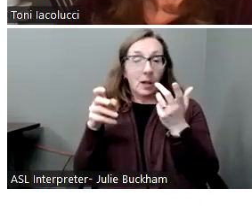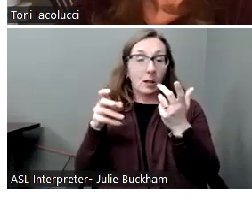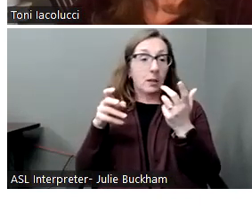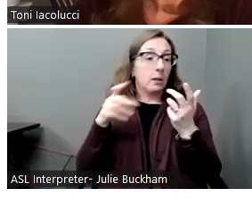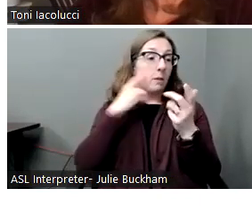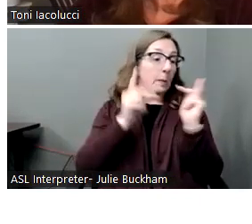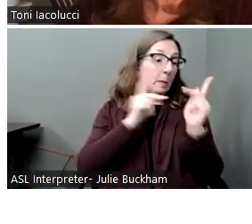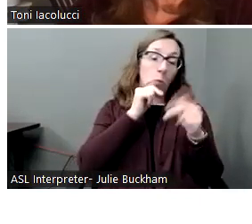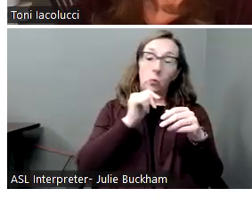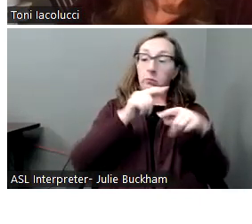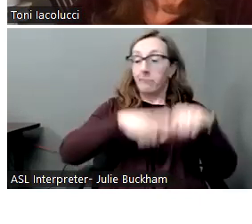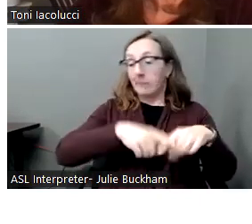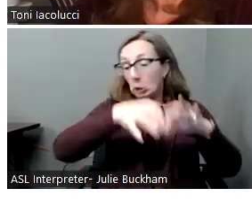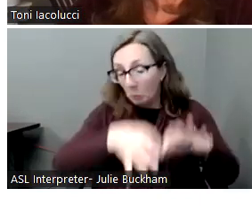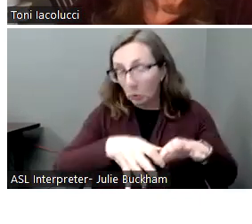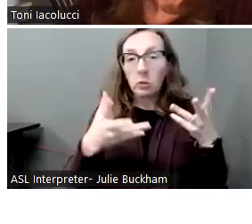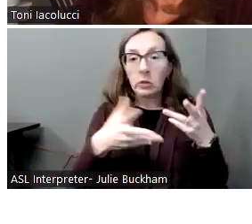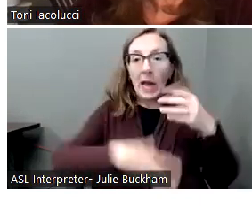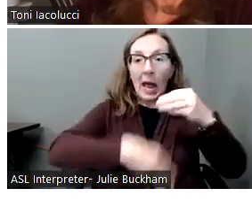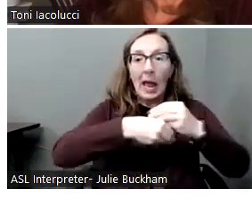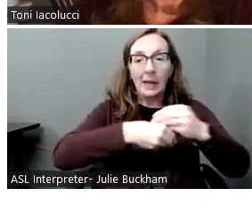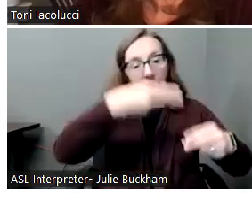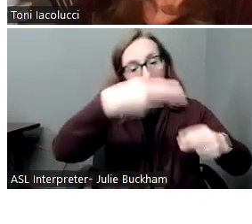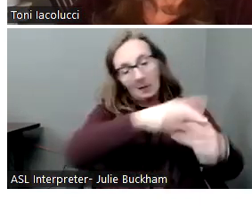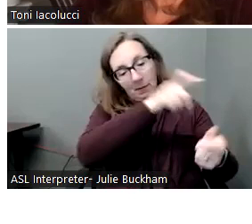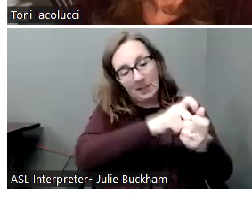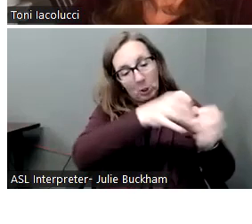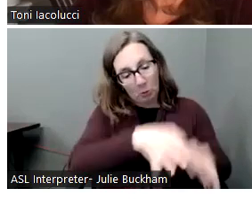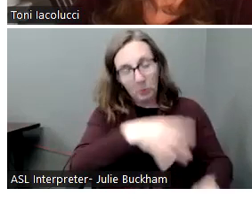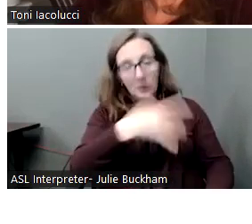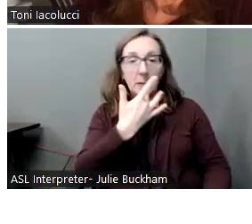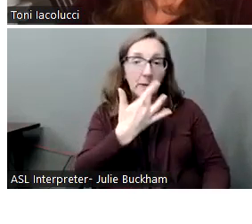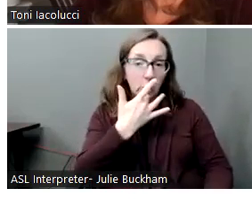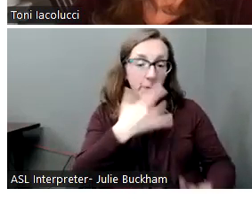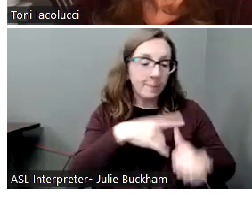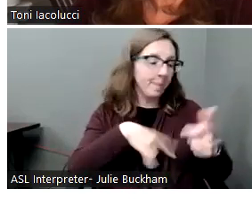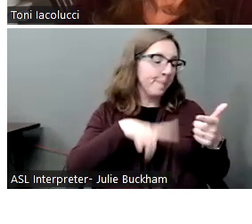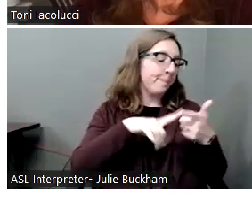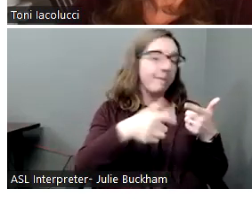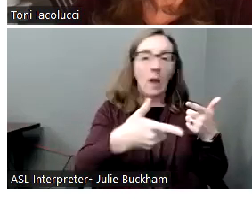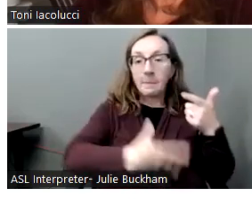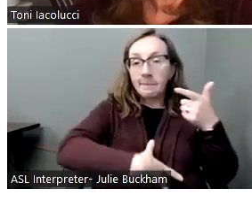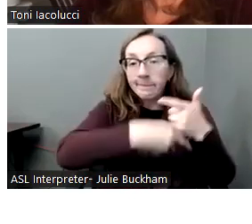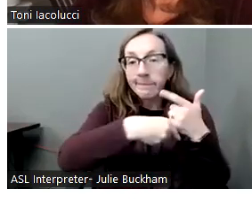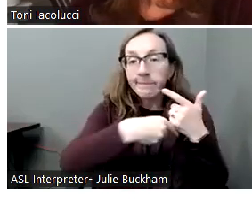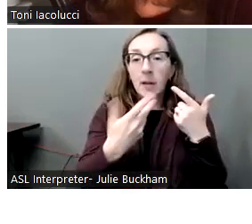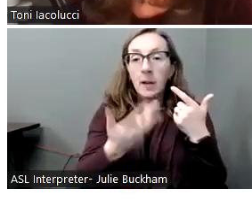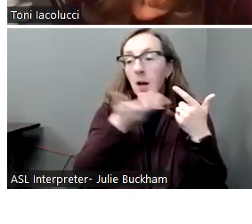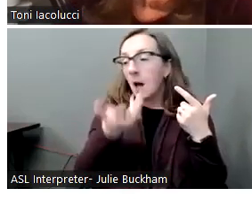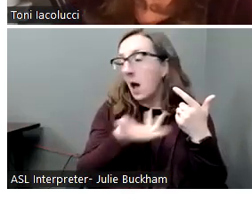You could include names of specific interpreters they prefer. You can also include things